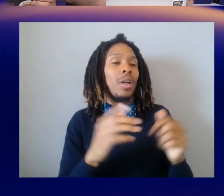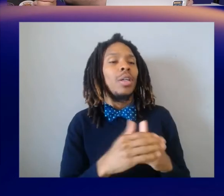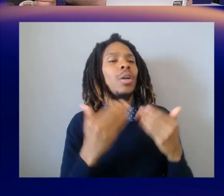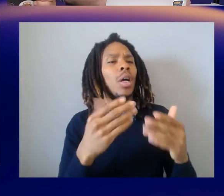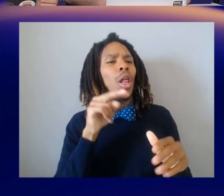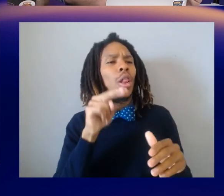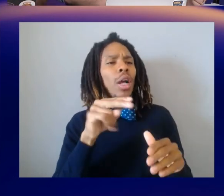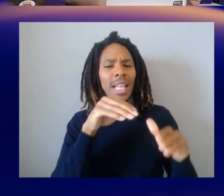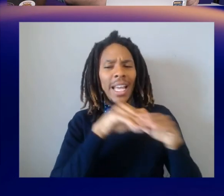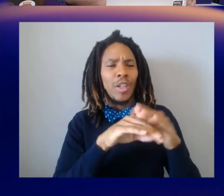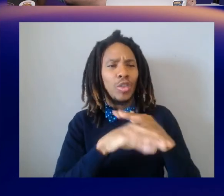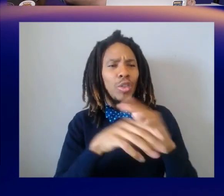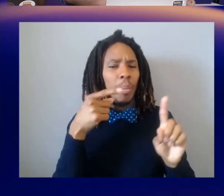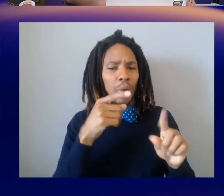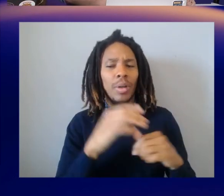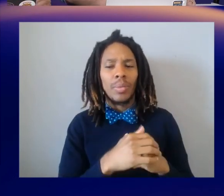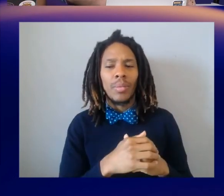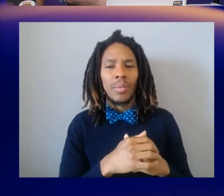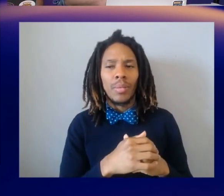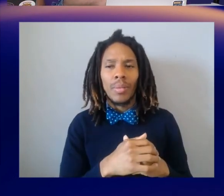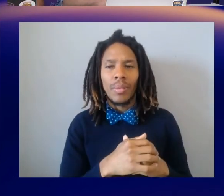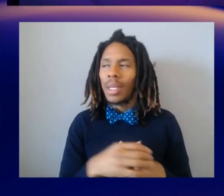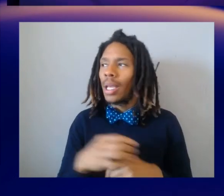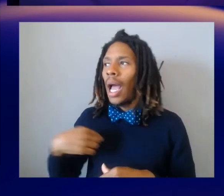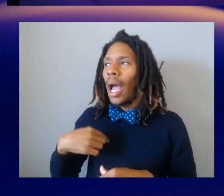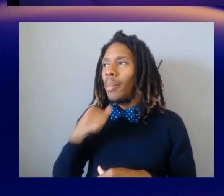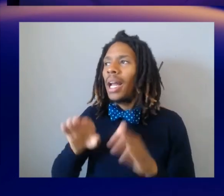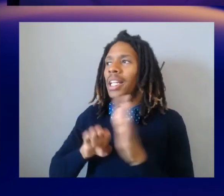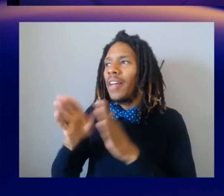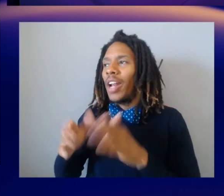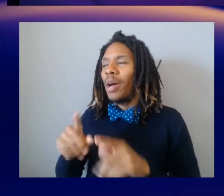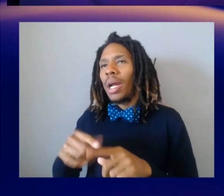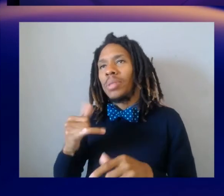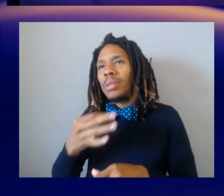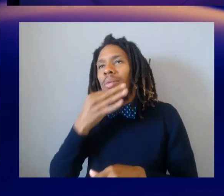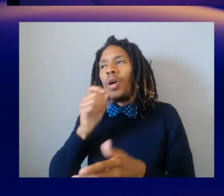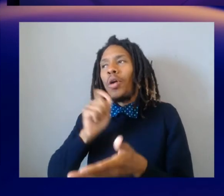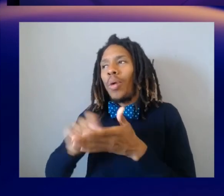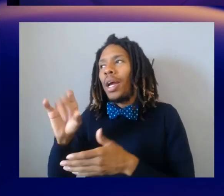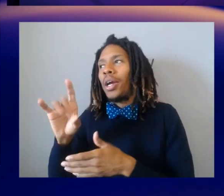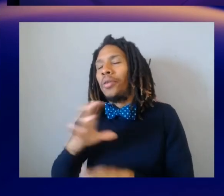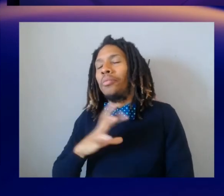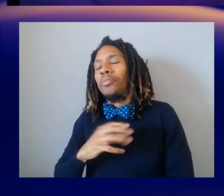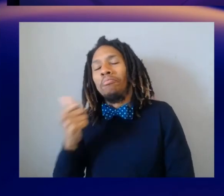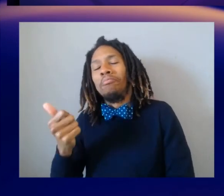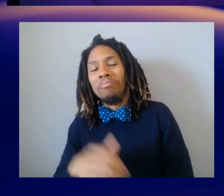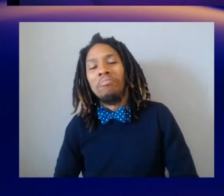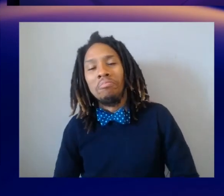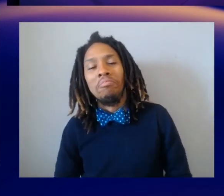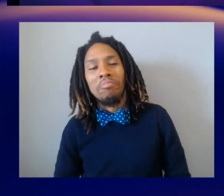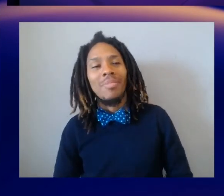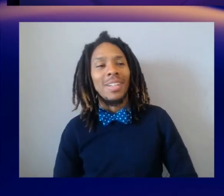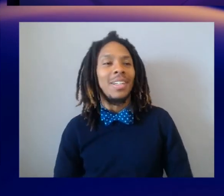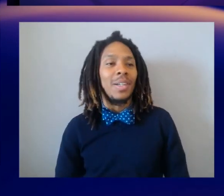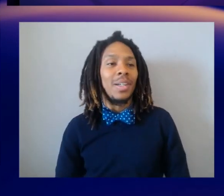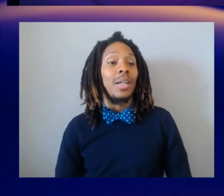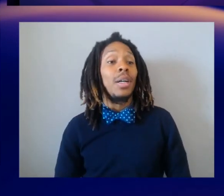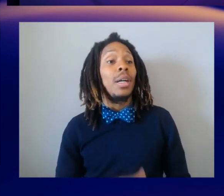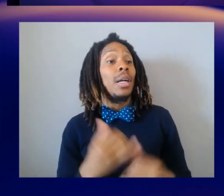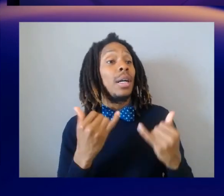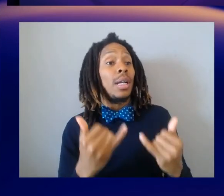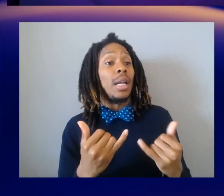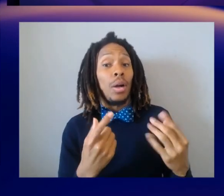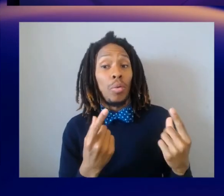function. Right. So we have after my own heart. Not a developer, but still writing code. Oh yeah. That's great. Now, what we can do